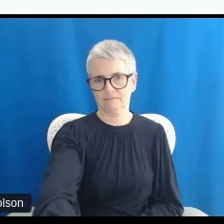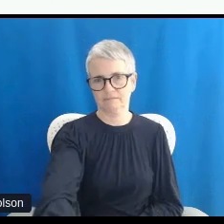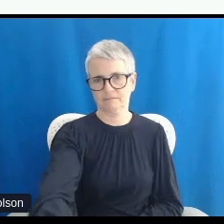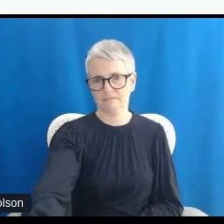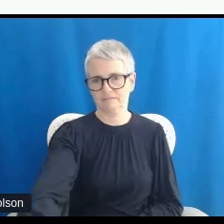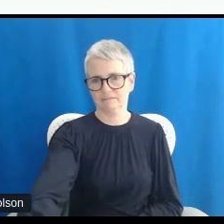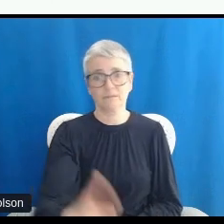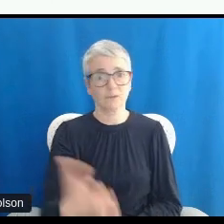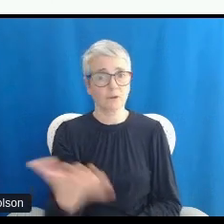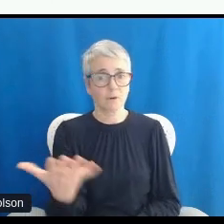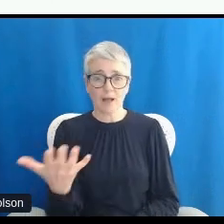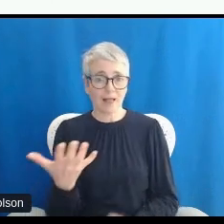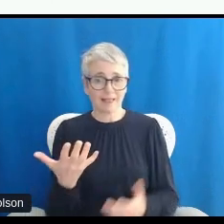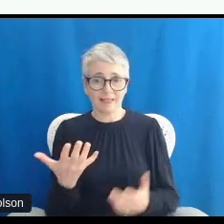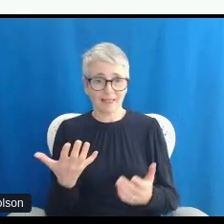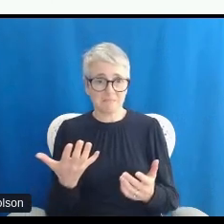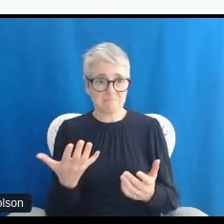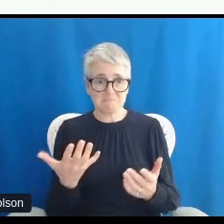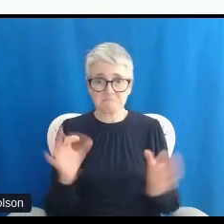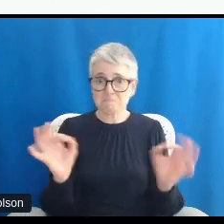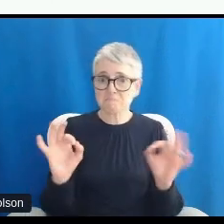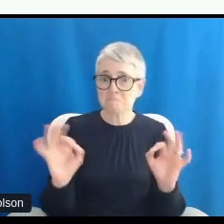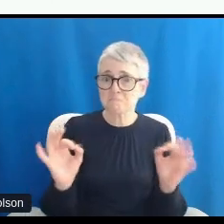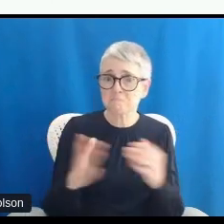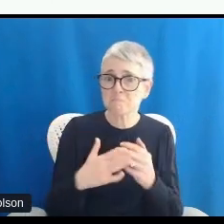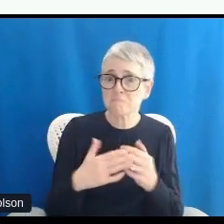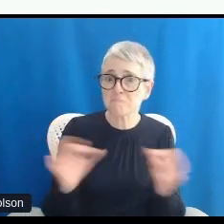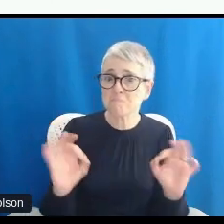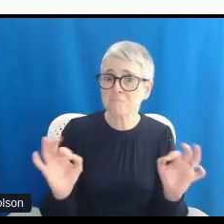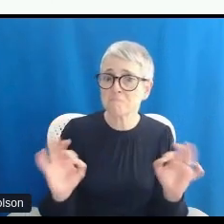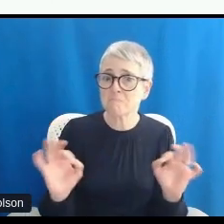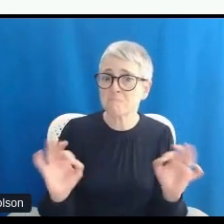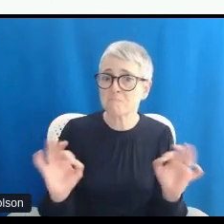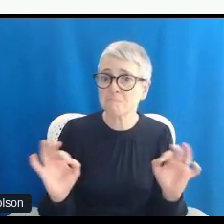Brilliant. Well, I guess if there are no more questions,